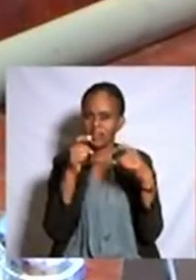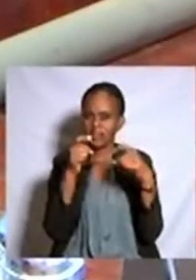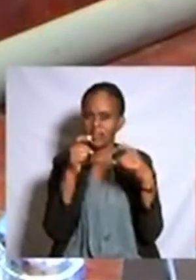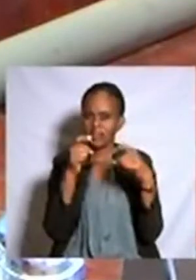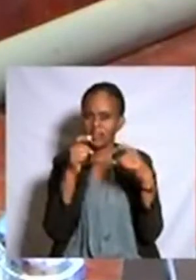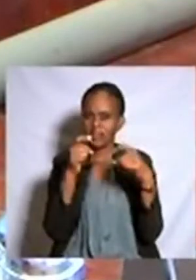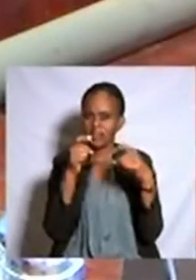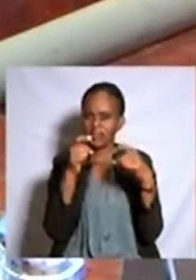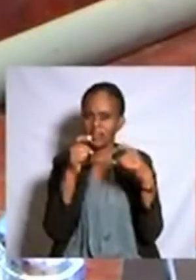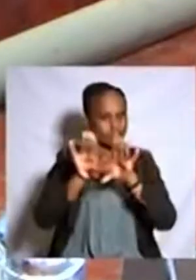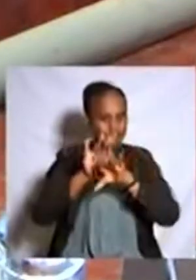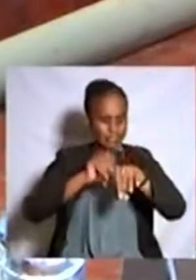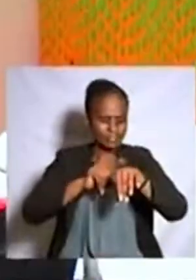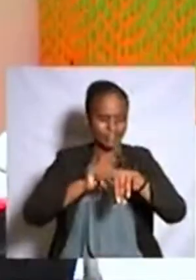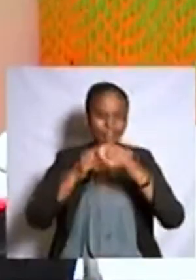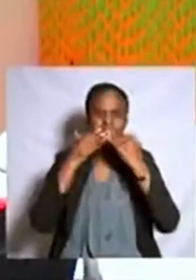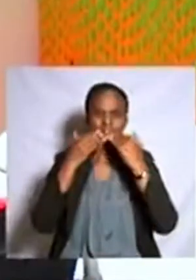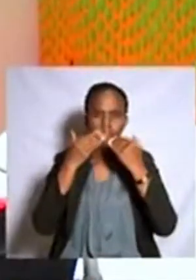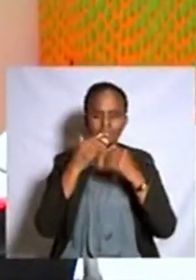time. I submit.